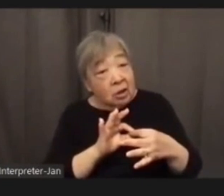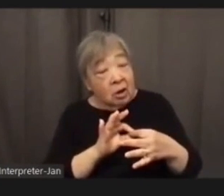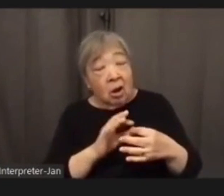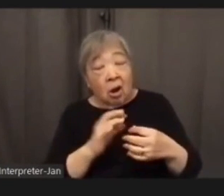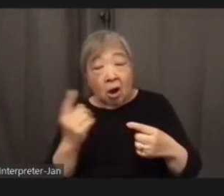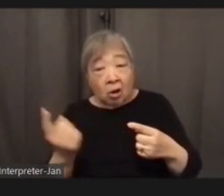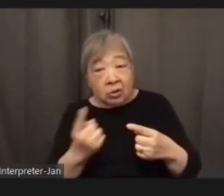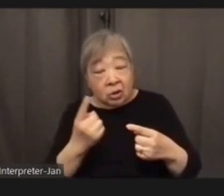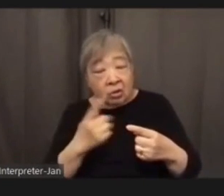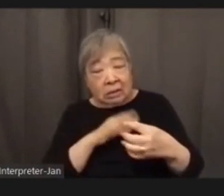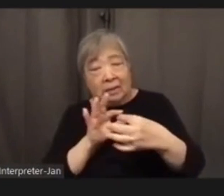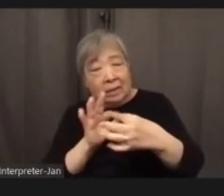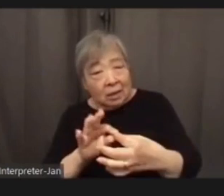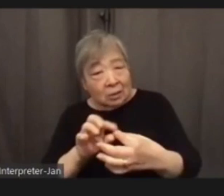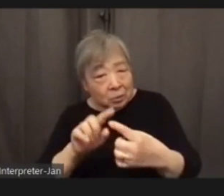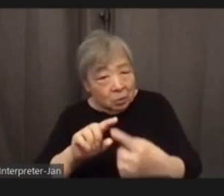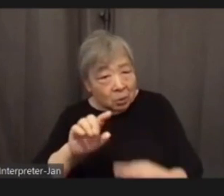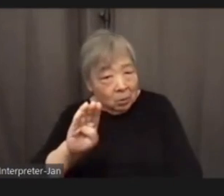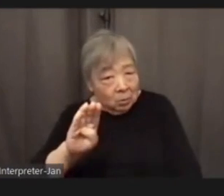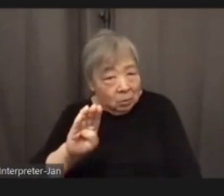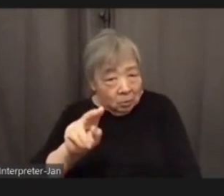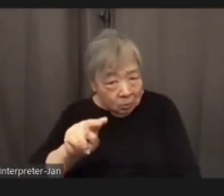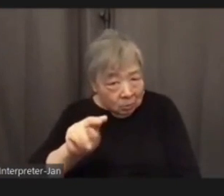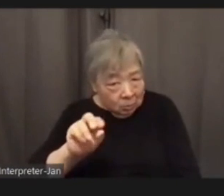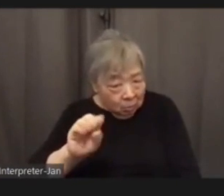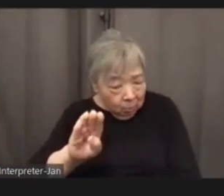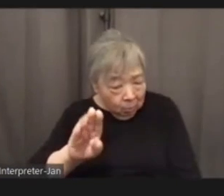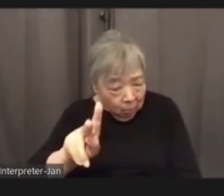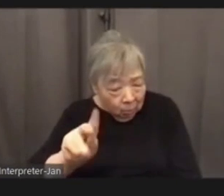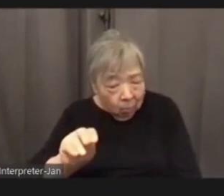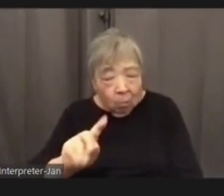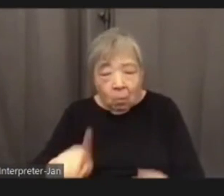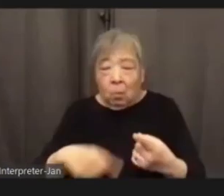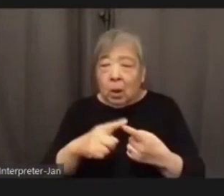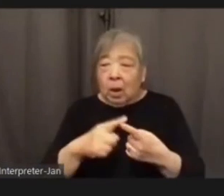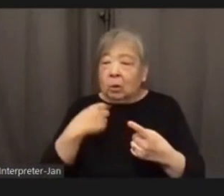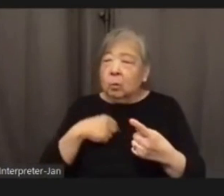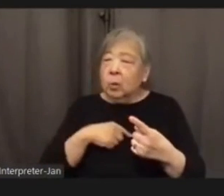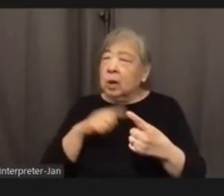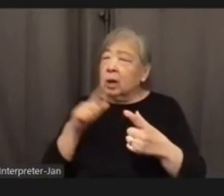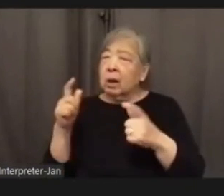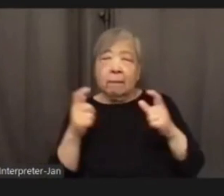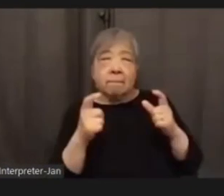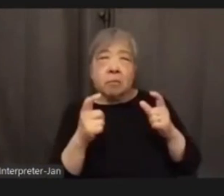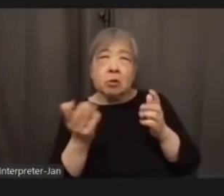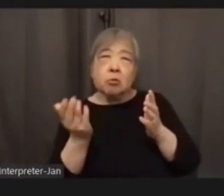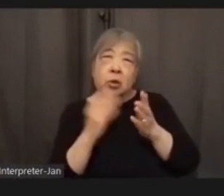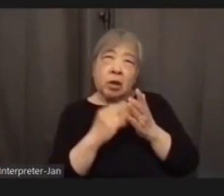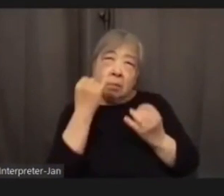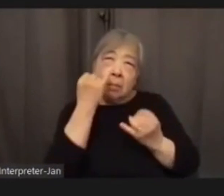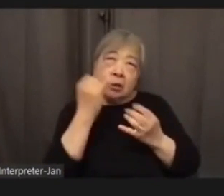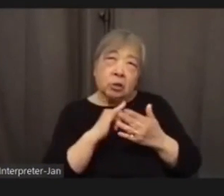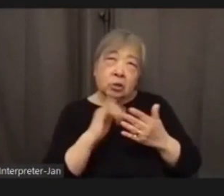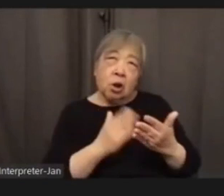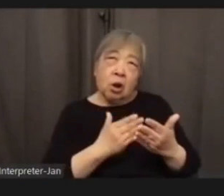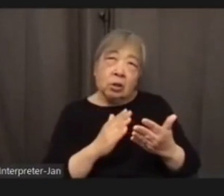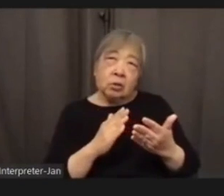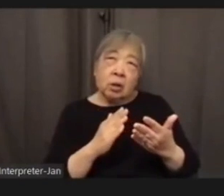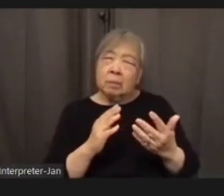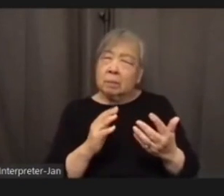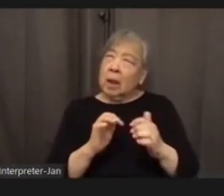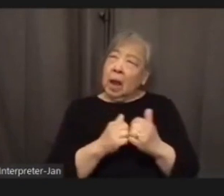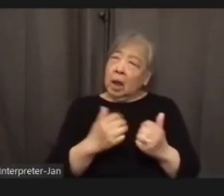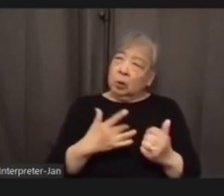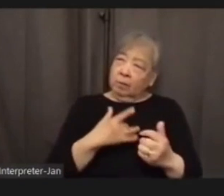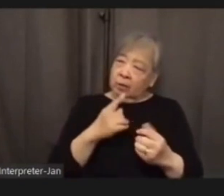always to Nobuko. And when we're reimagining the songs, how do you feel about that lyric today